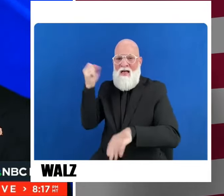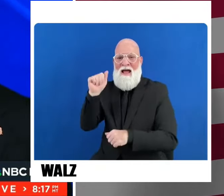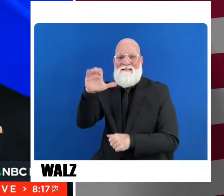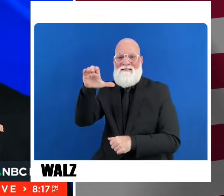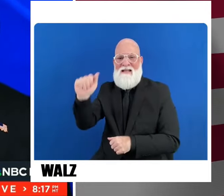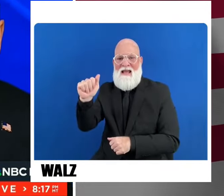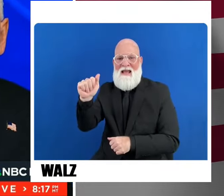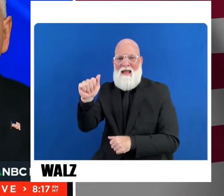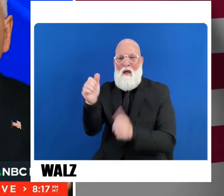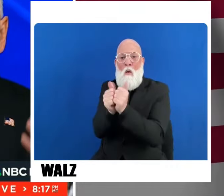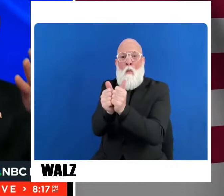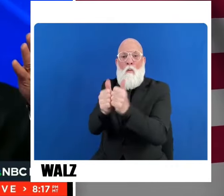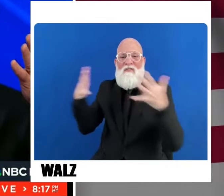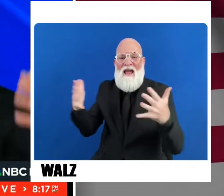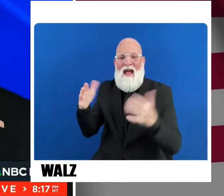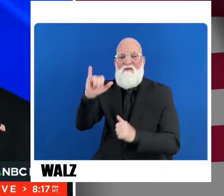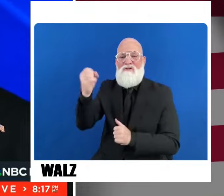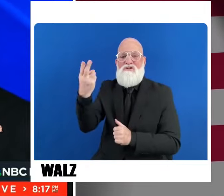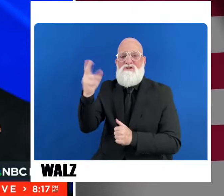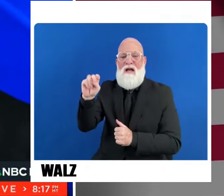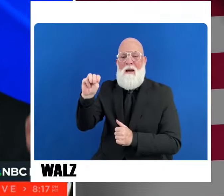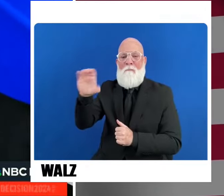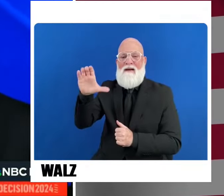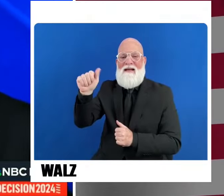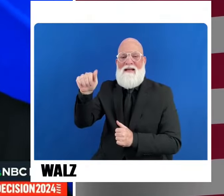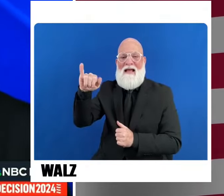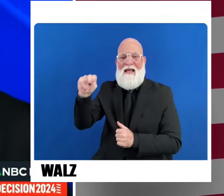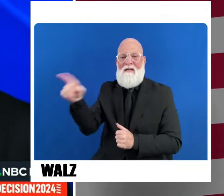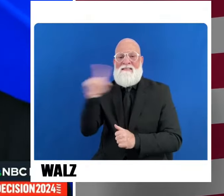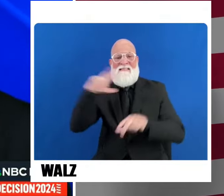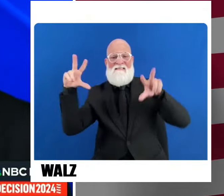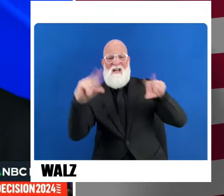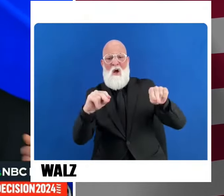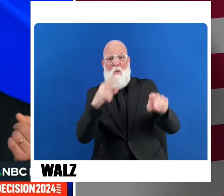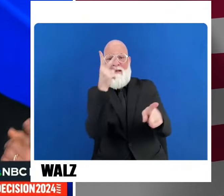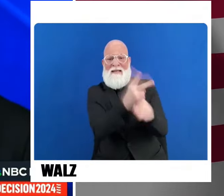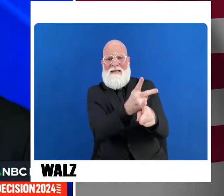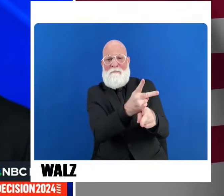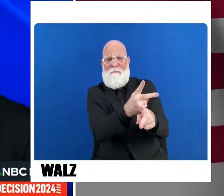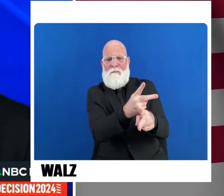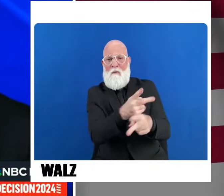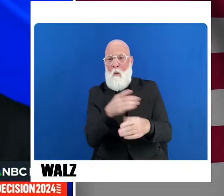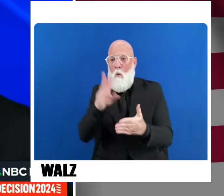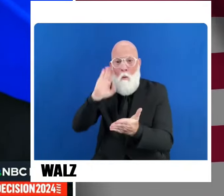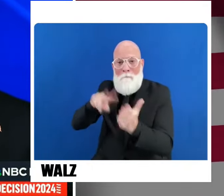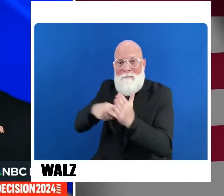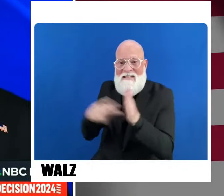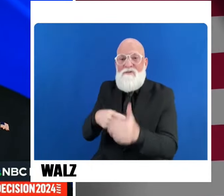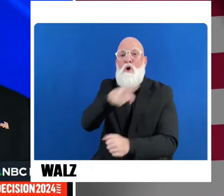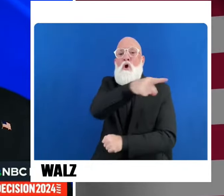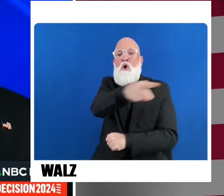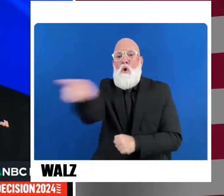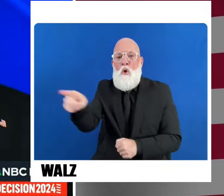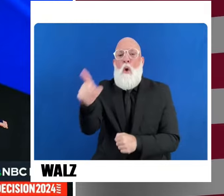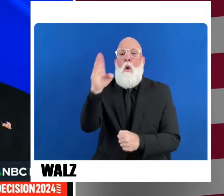bill. Now, fast forward, what that means to you is you lose your pre-existing conditions. If you're sitting at home and you got asthma,